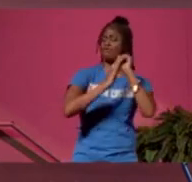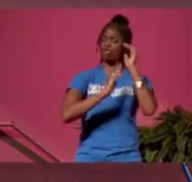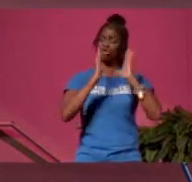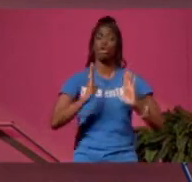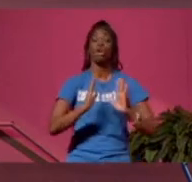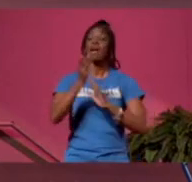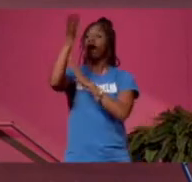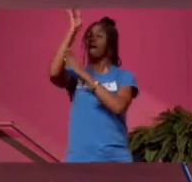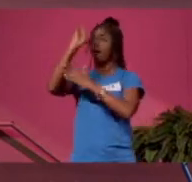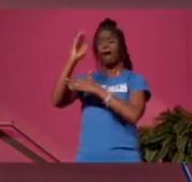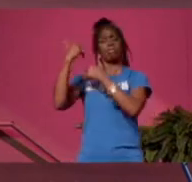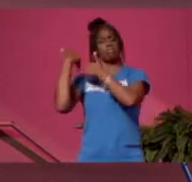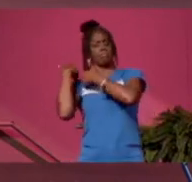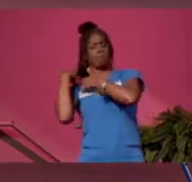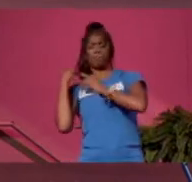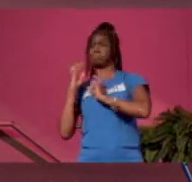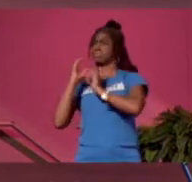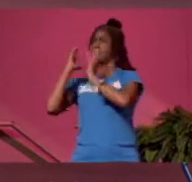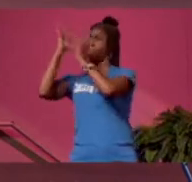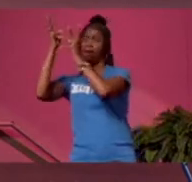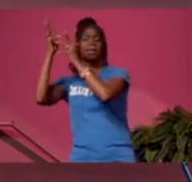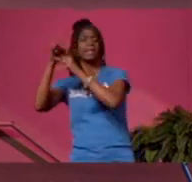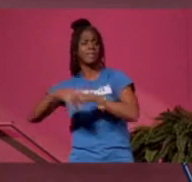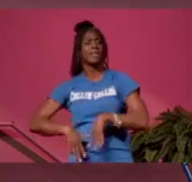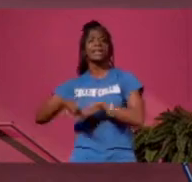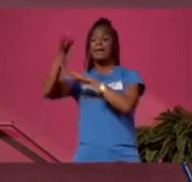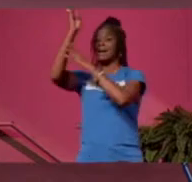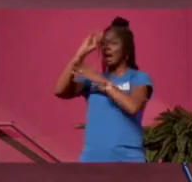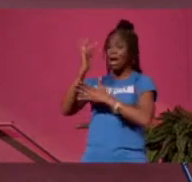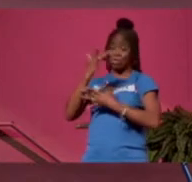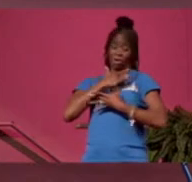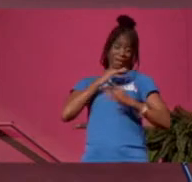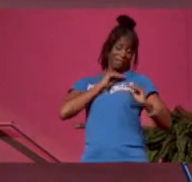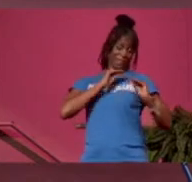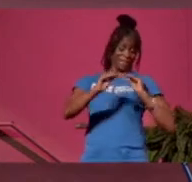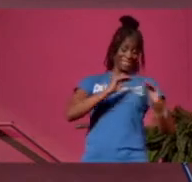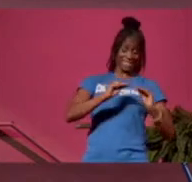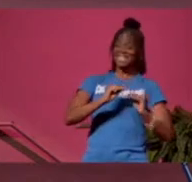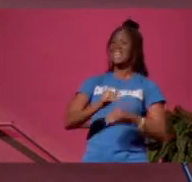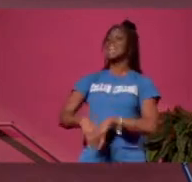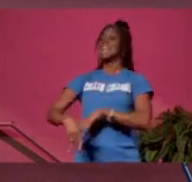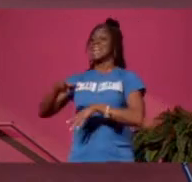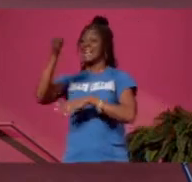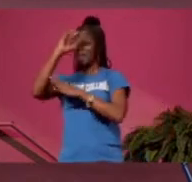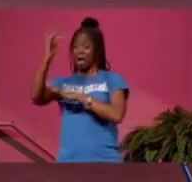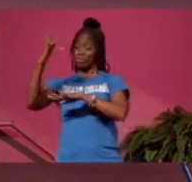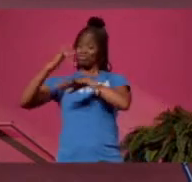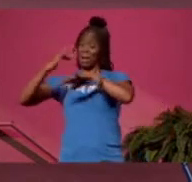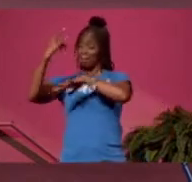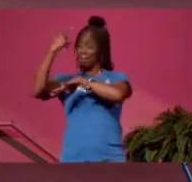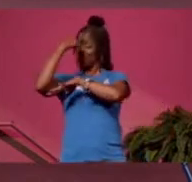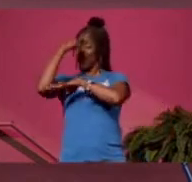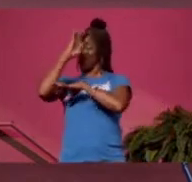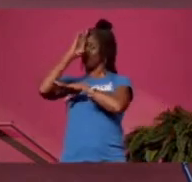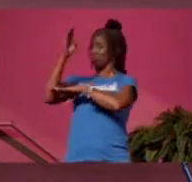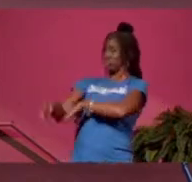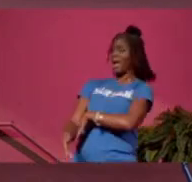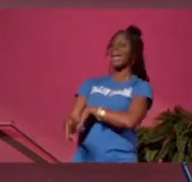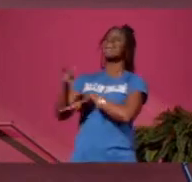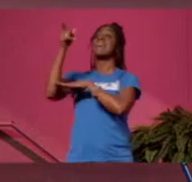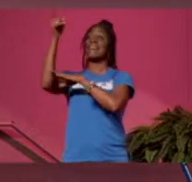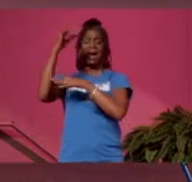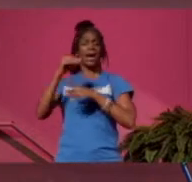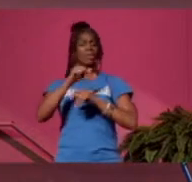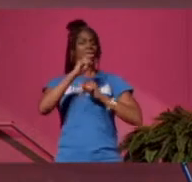bearer, a heavy load sharer, a hot fixer, a mind regulator, a miracle worker,